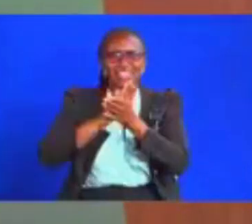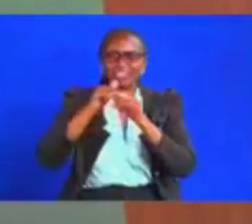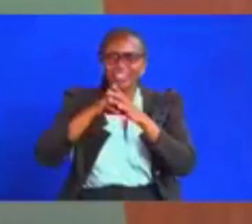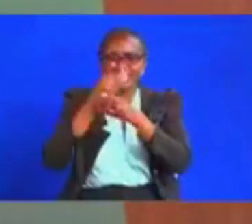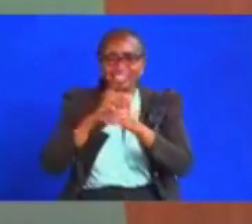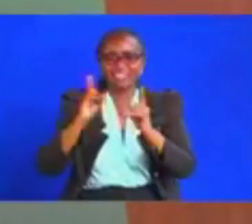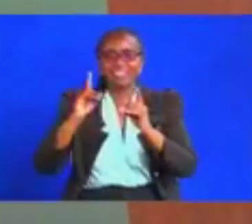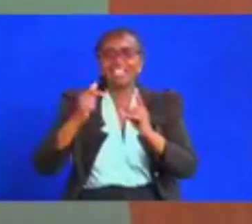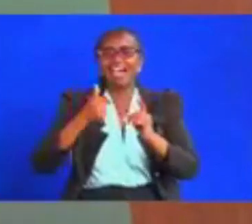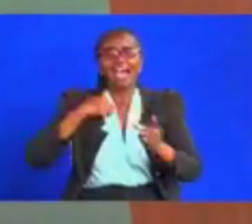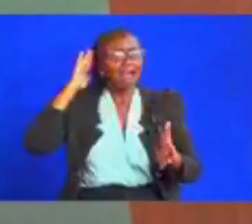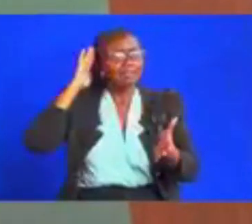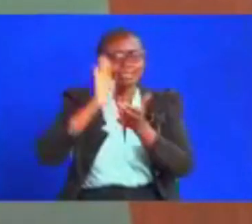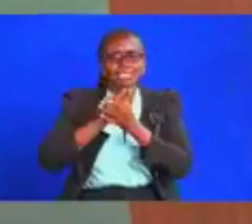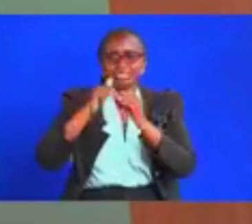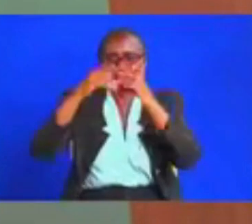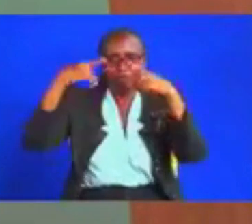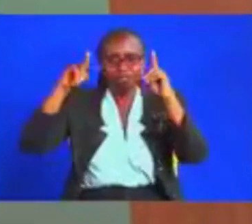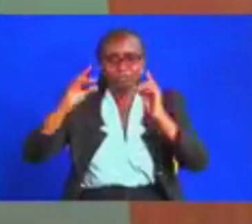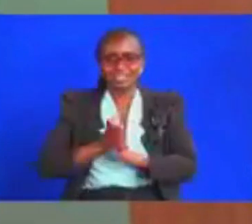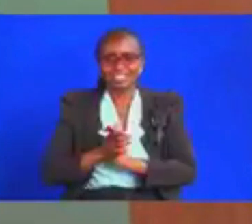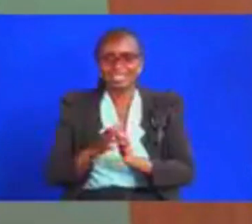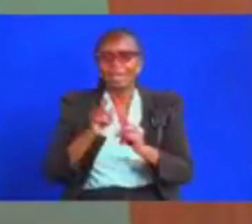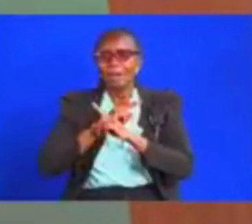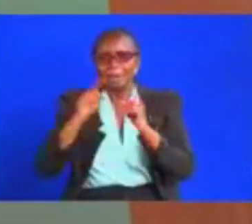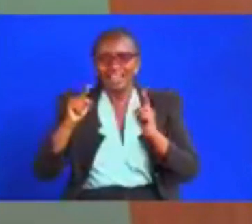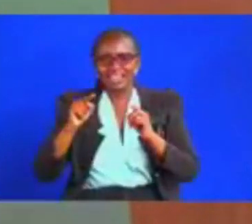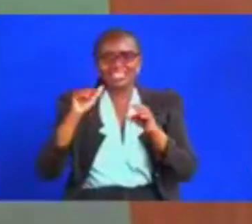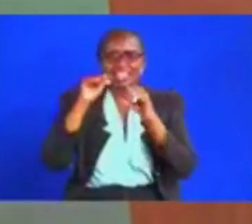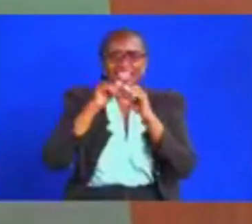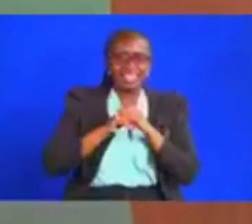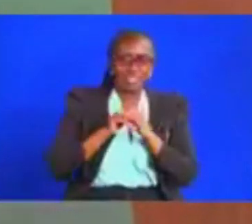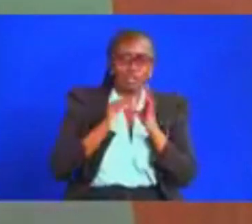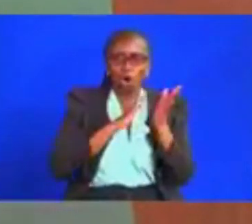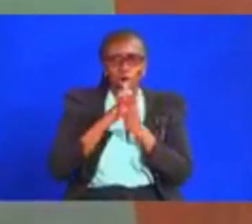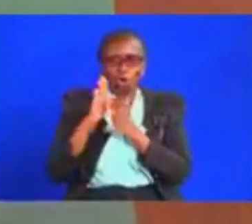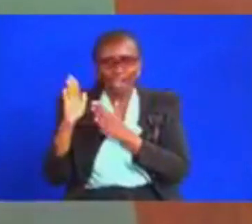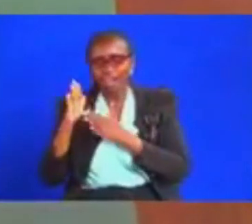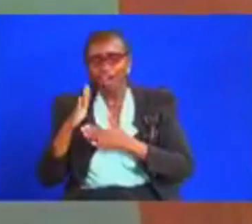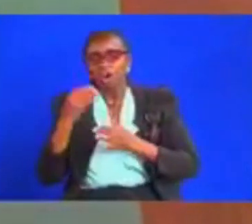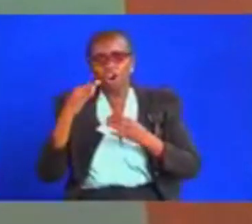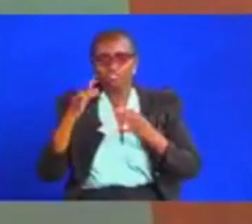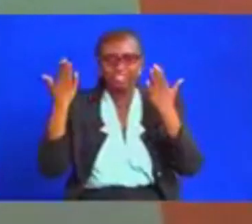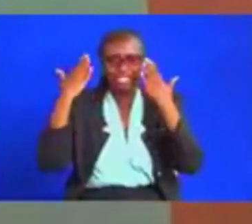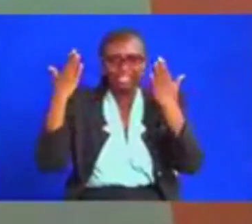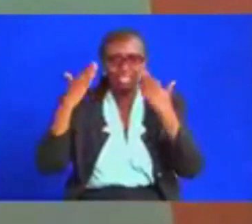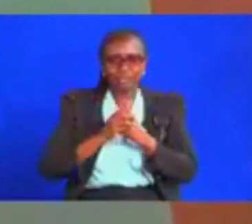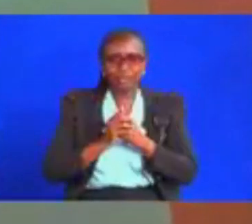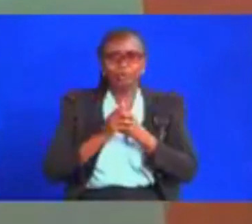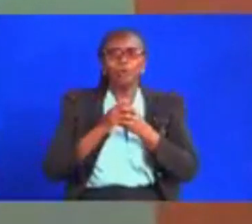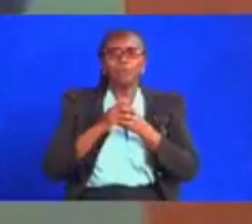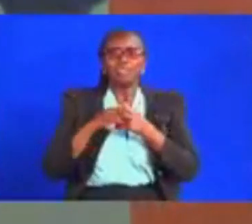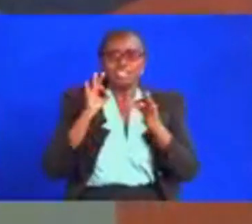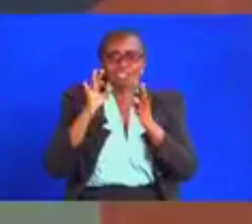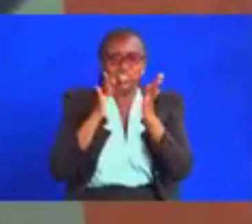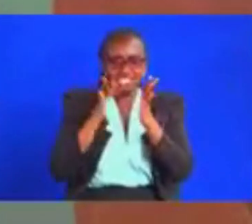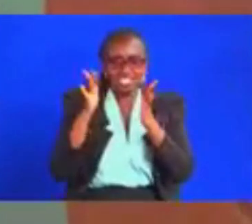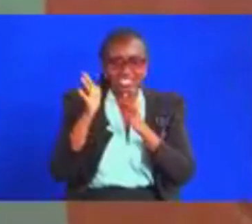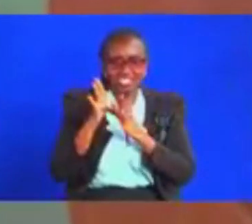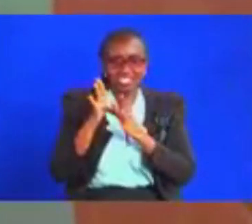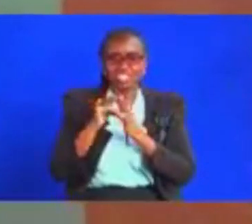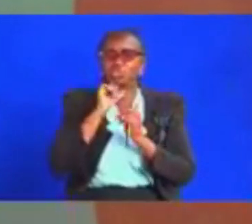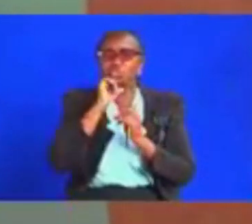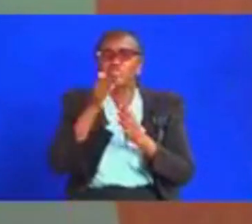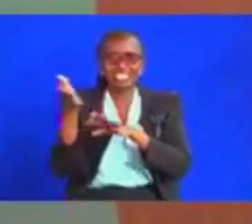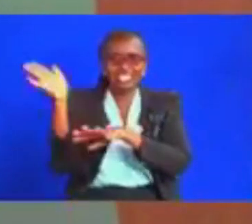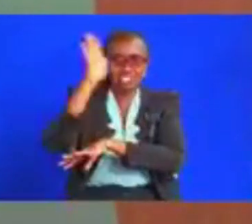I believe in prosperity. But in order of eternal priority, if Jesus as Savior is not